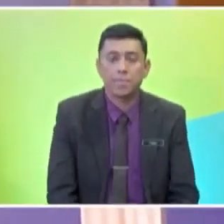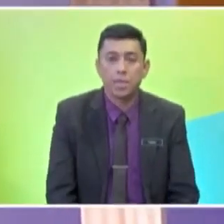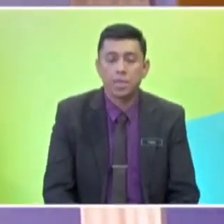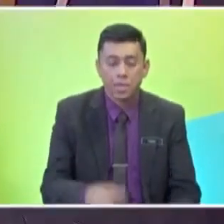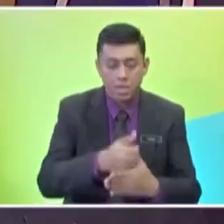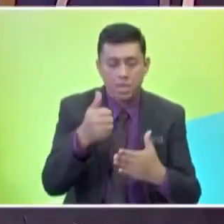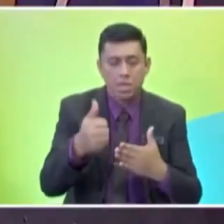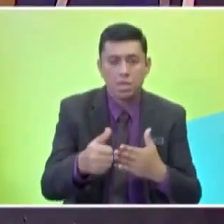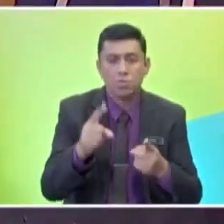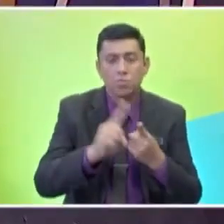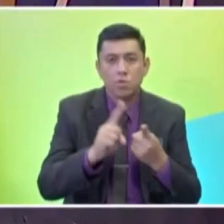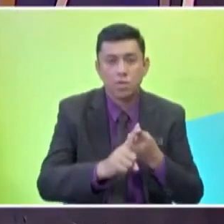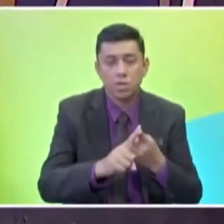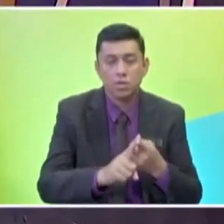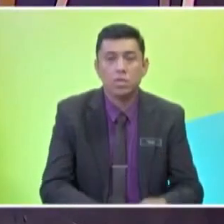one is,